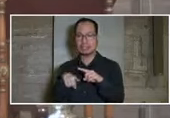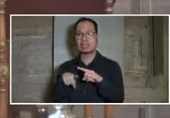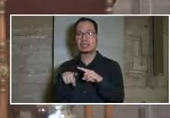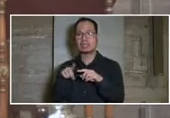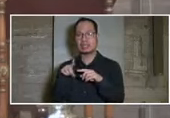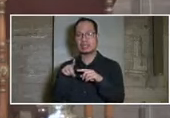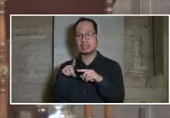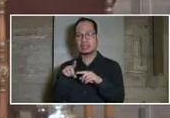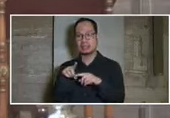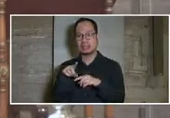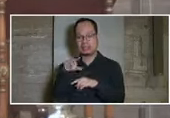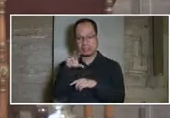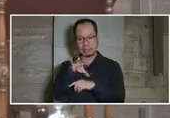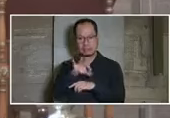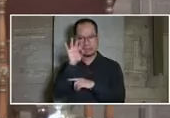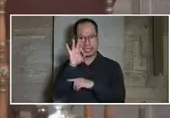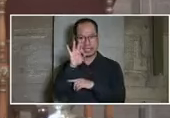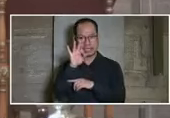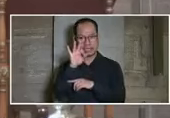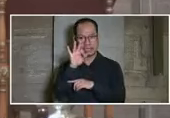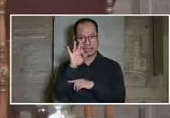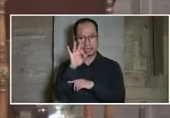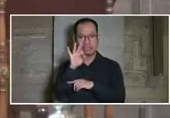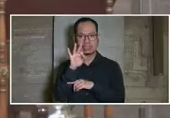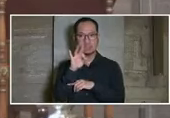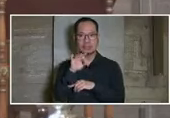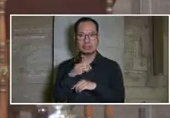fitting remedy or answer.